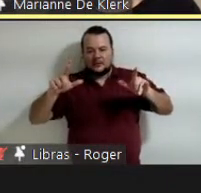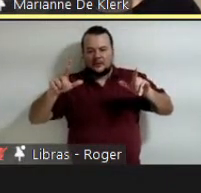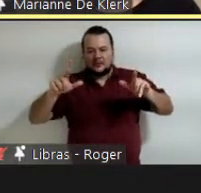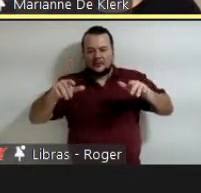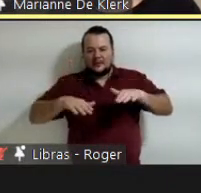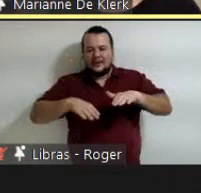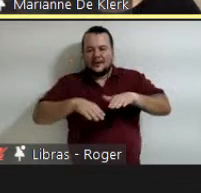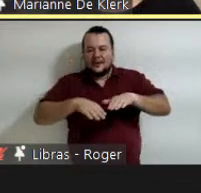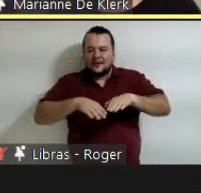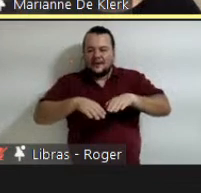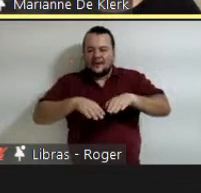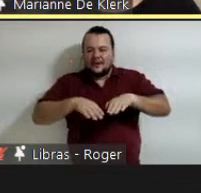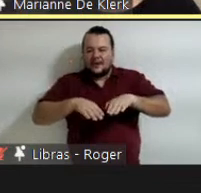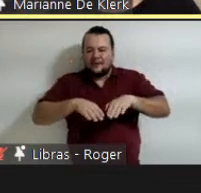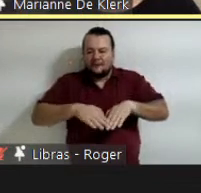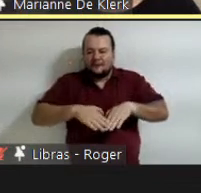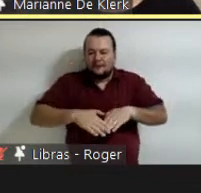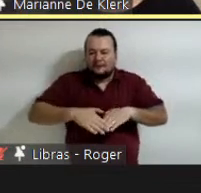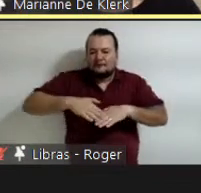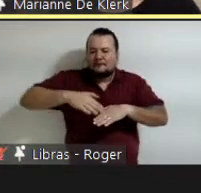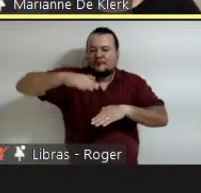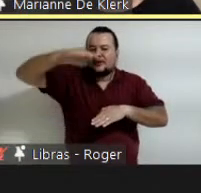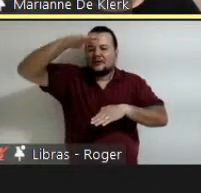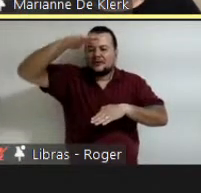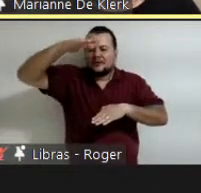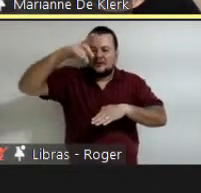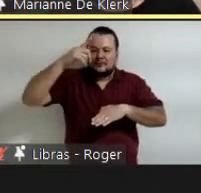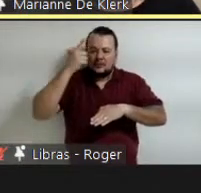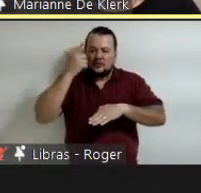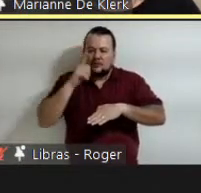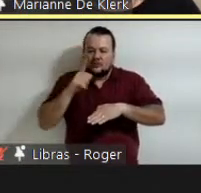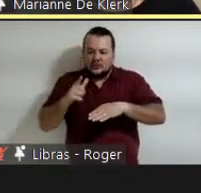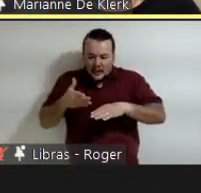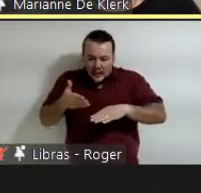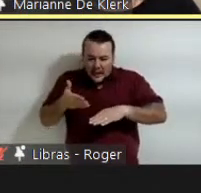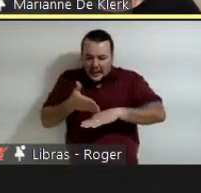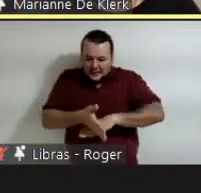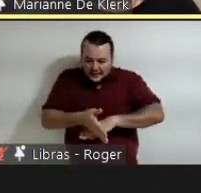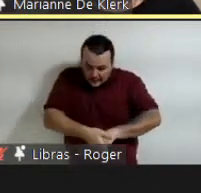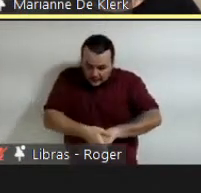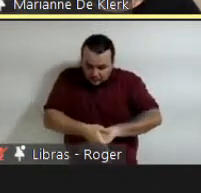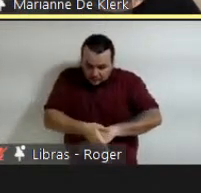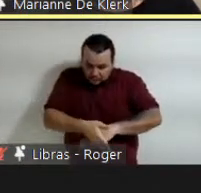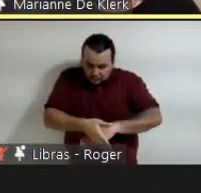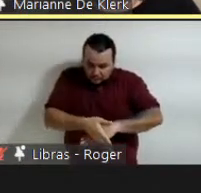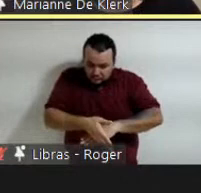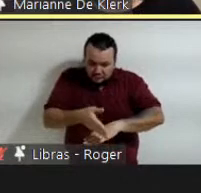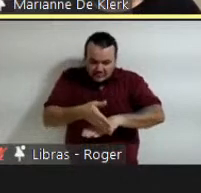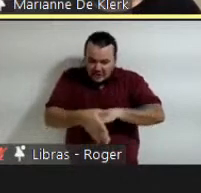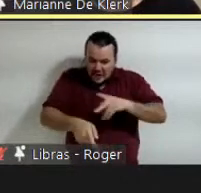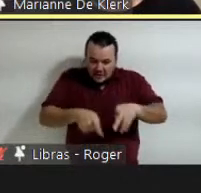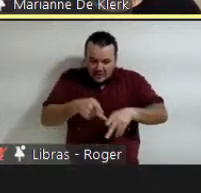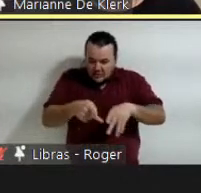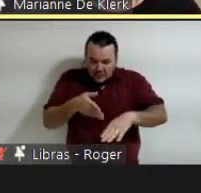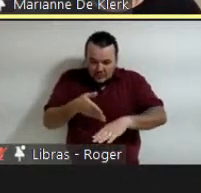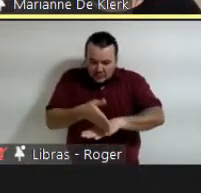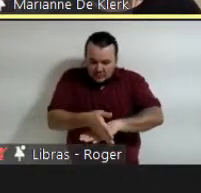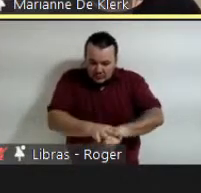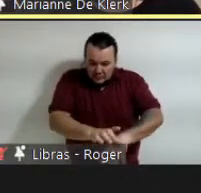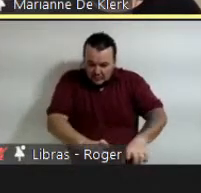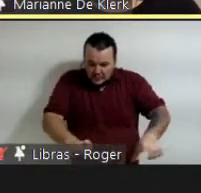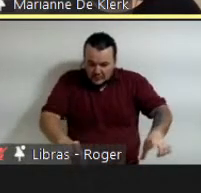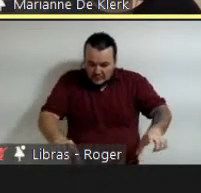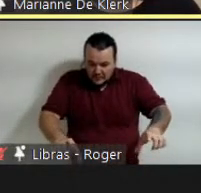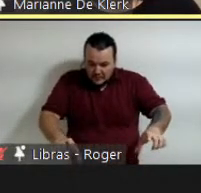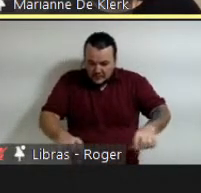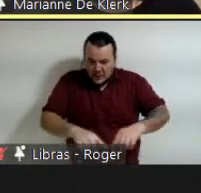below this building, again, as a public access. All of these, unfortunately, this whole building is now fenced off. And I also have to